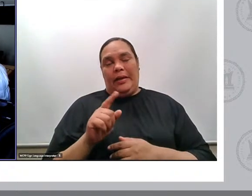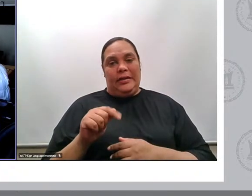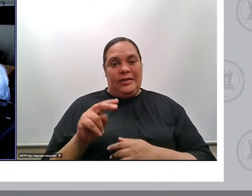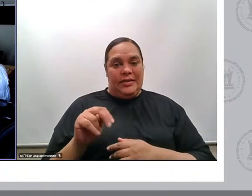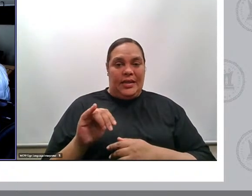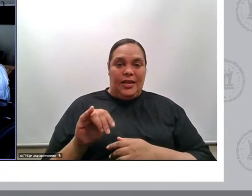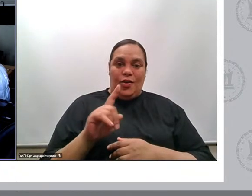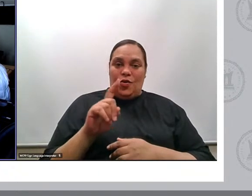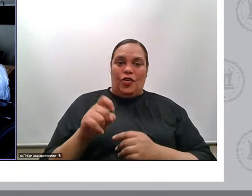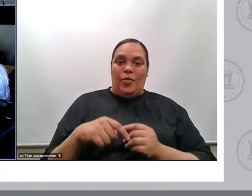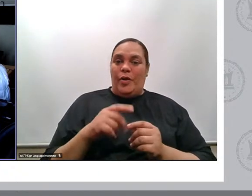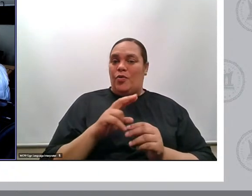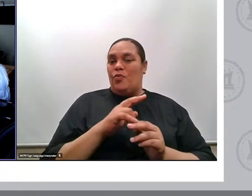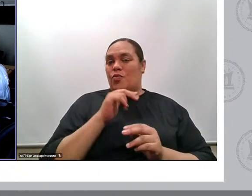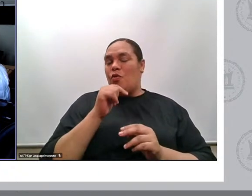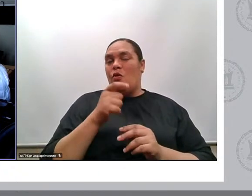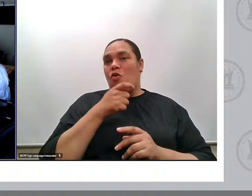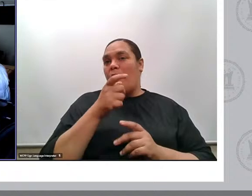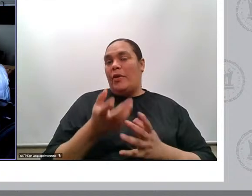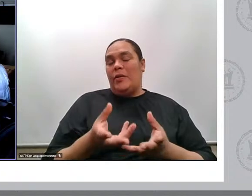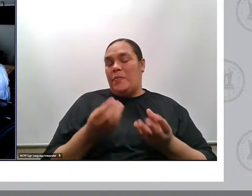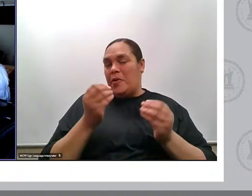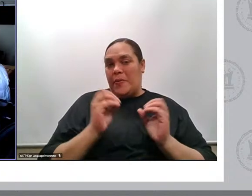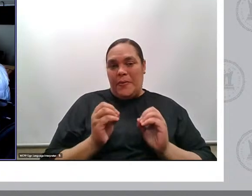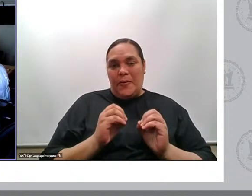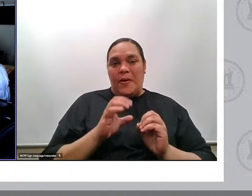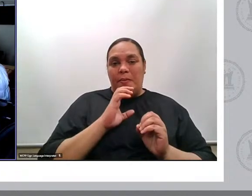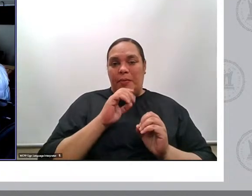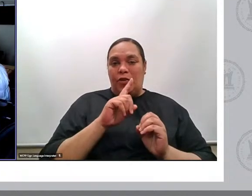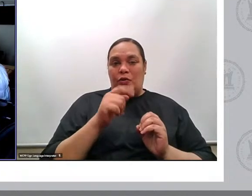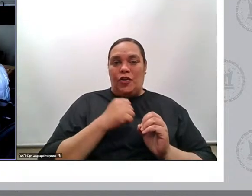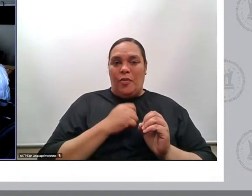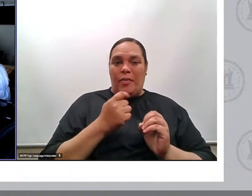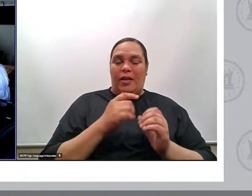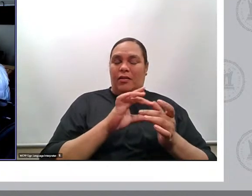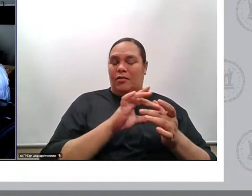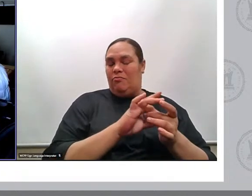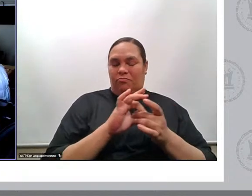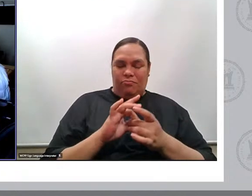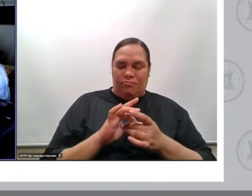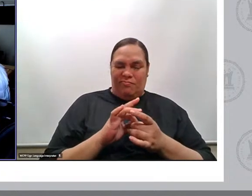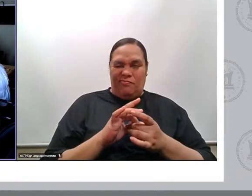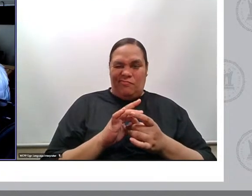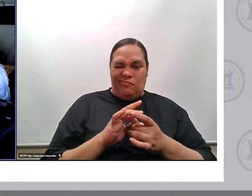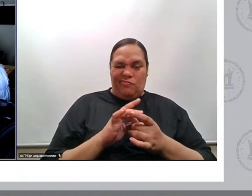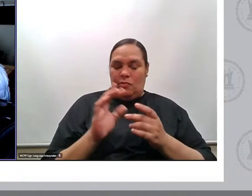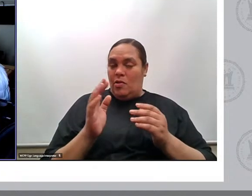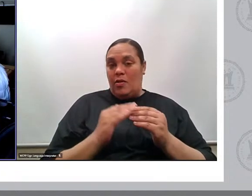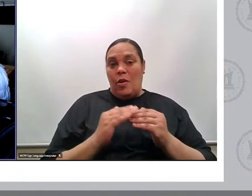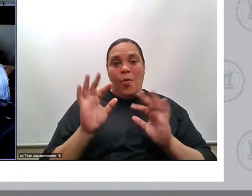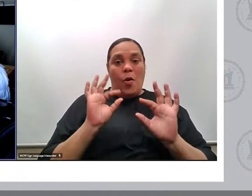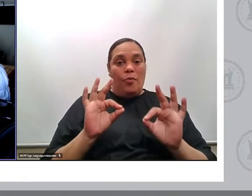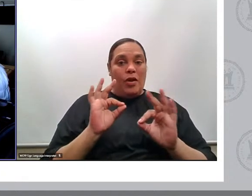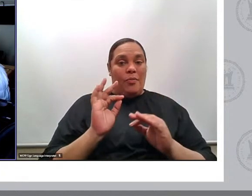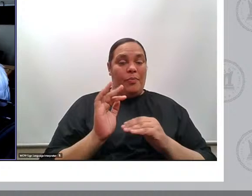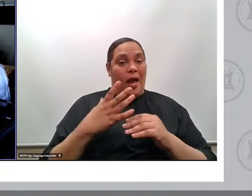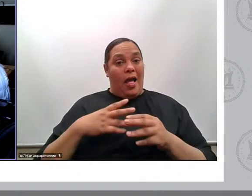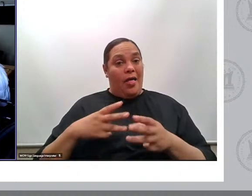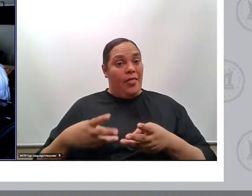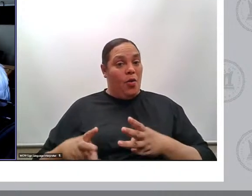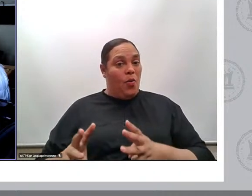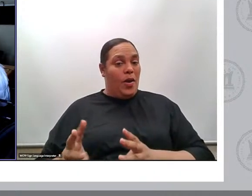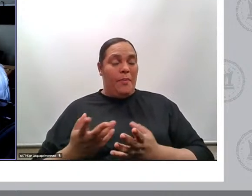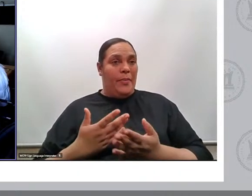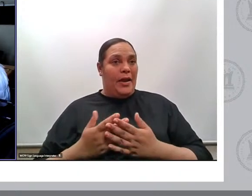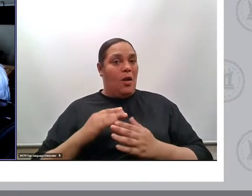question on no comment being received. My question similarly is, are there not more appropriate platforms that might be